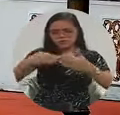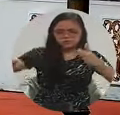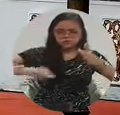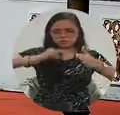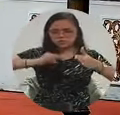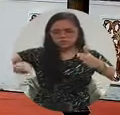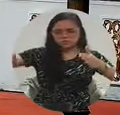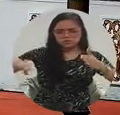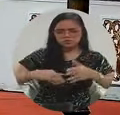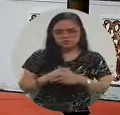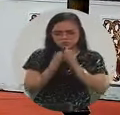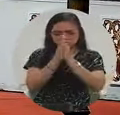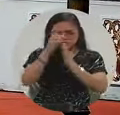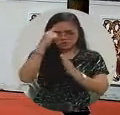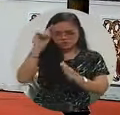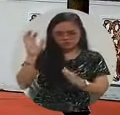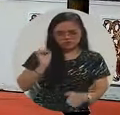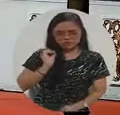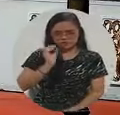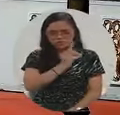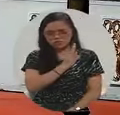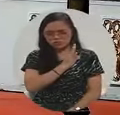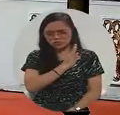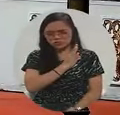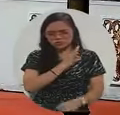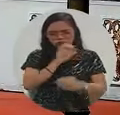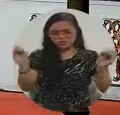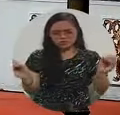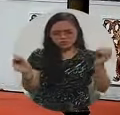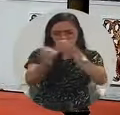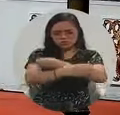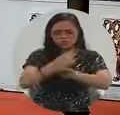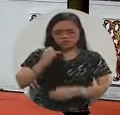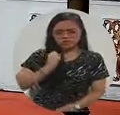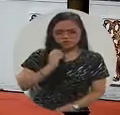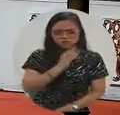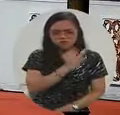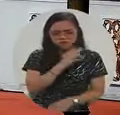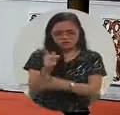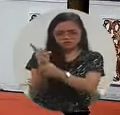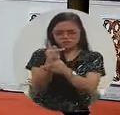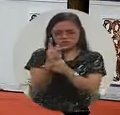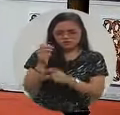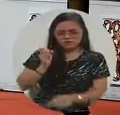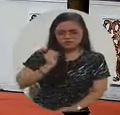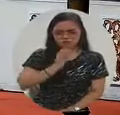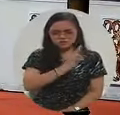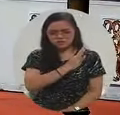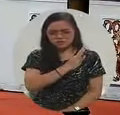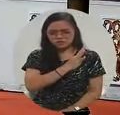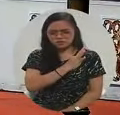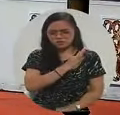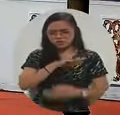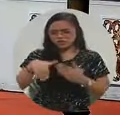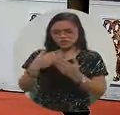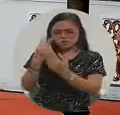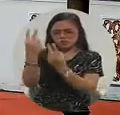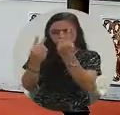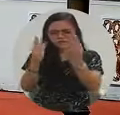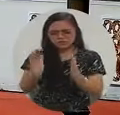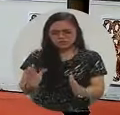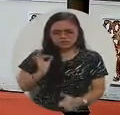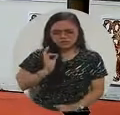of those in the music department, the staff, the office staff, the security staff, the visiting